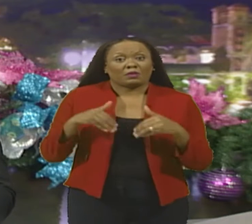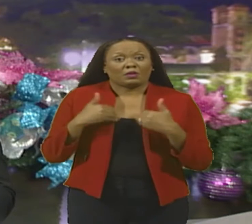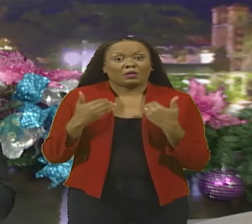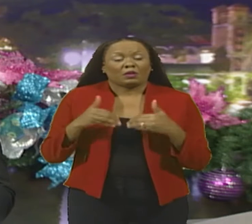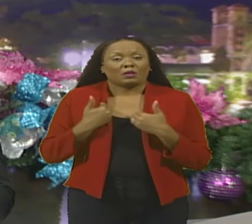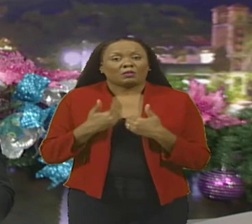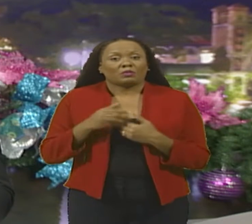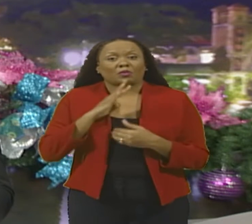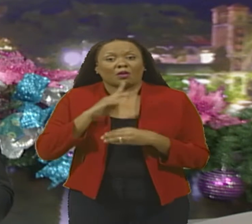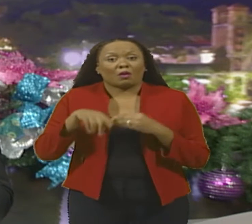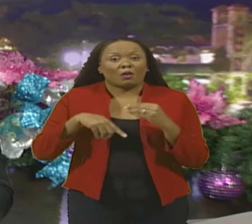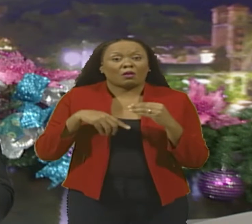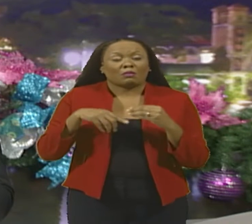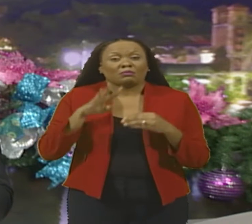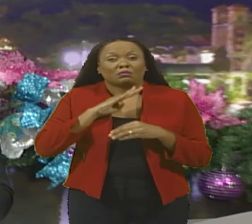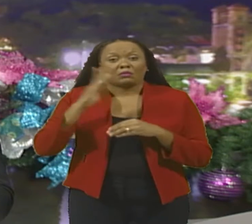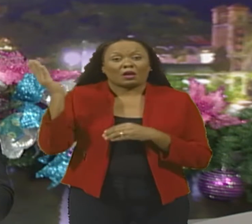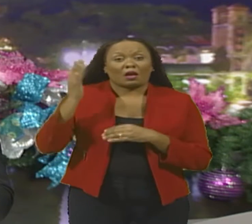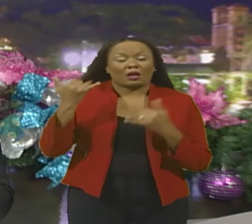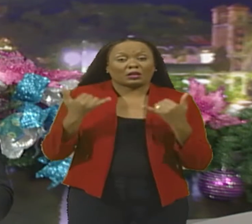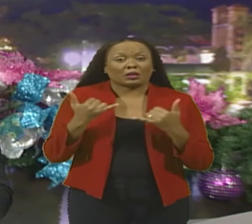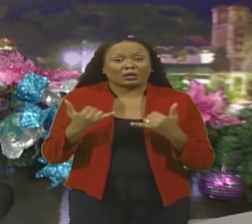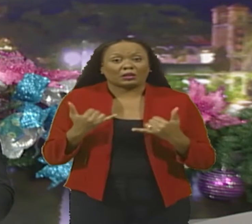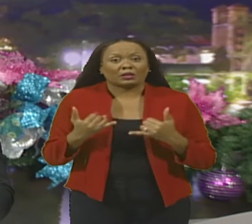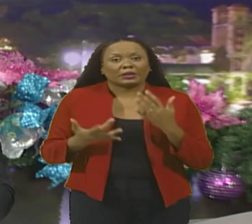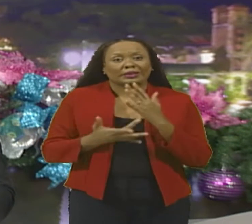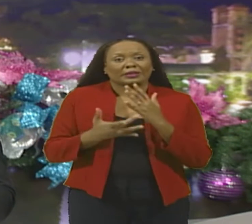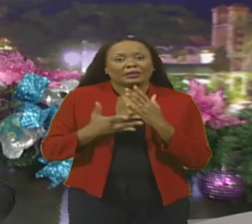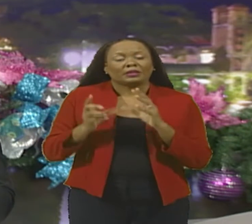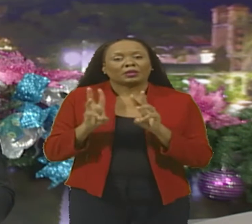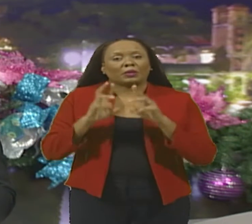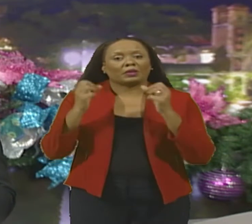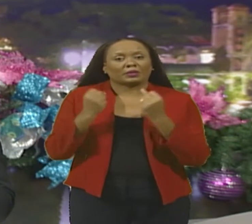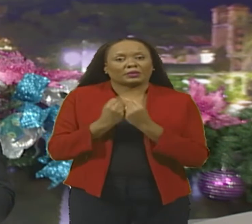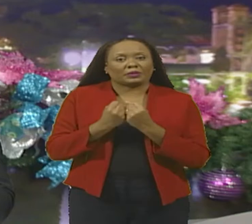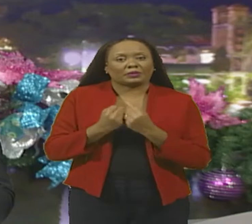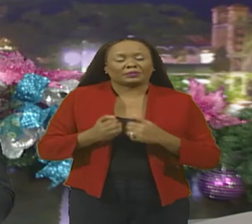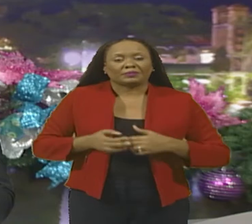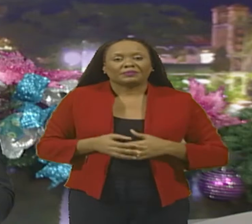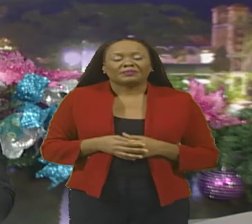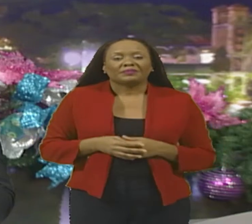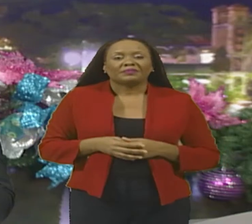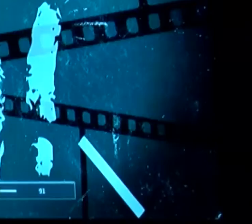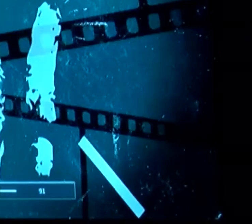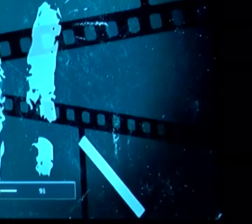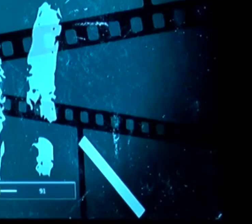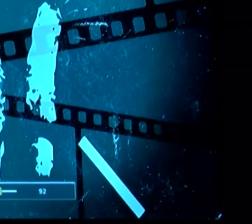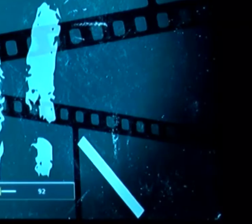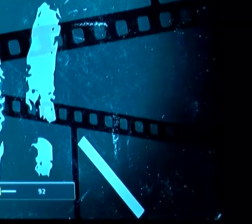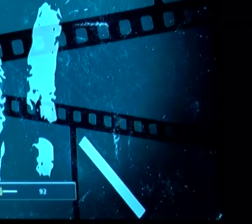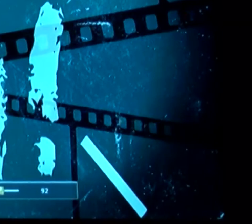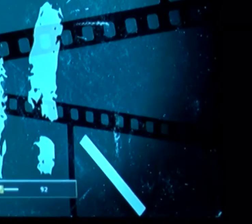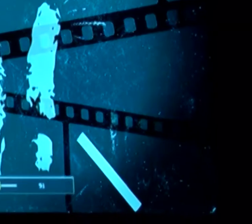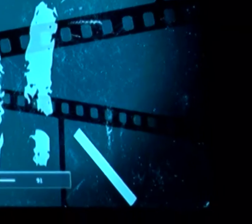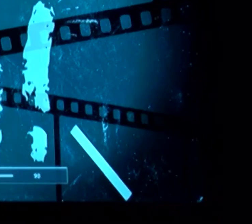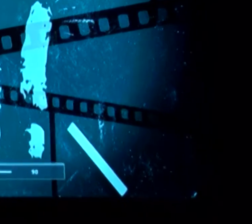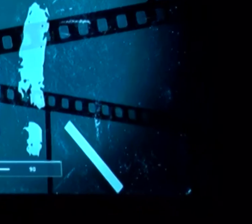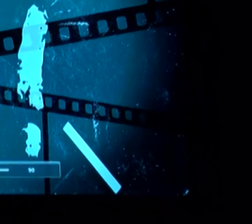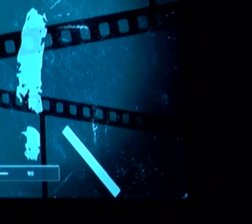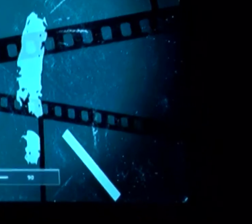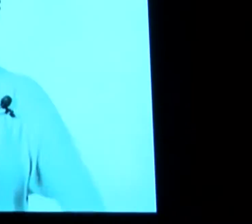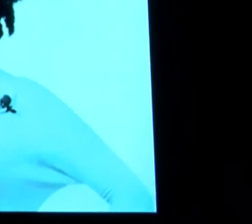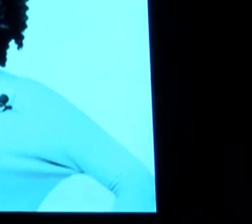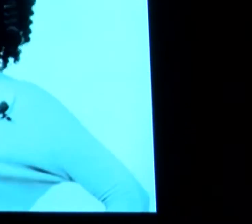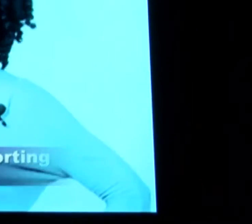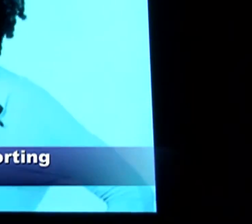a digital media showcase at the ministry's headquarters. More in this Lorna Jones report. The international film